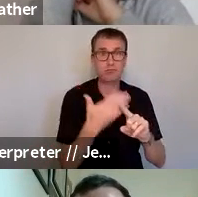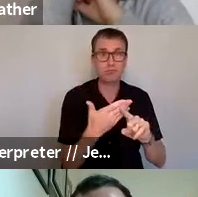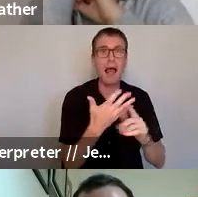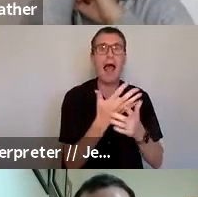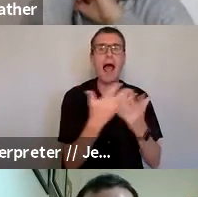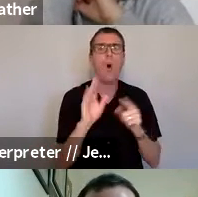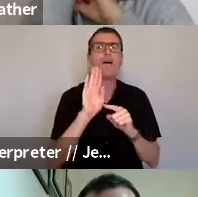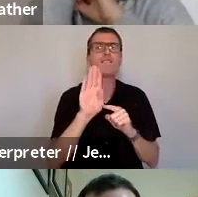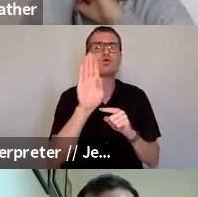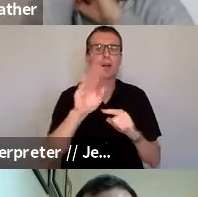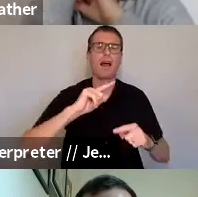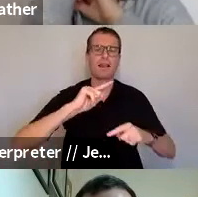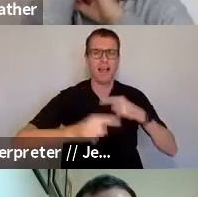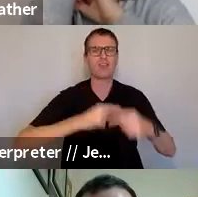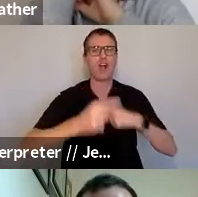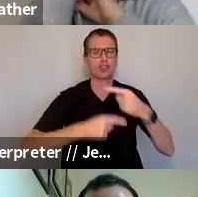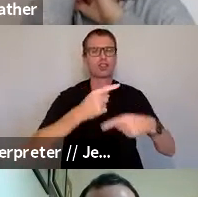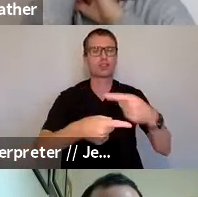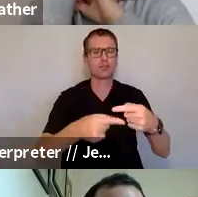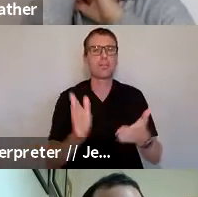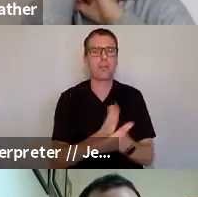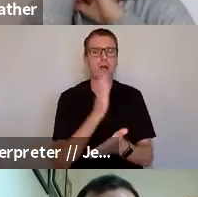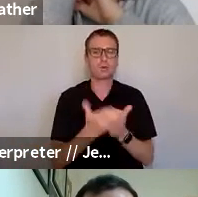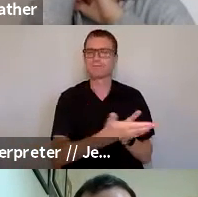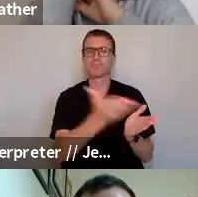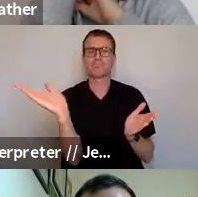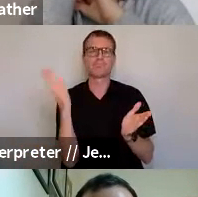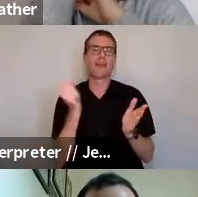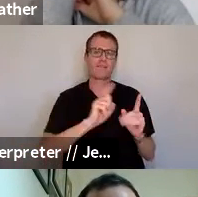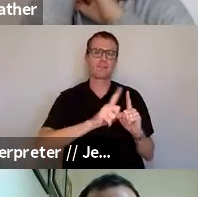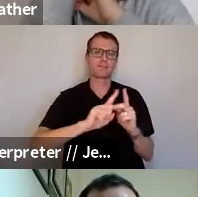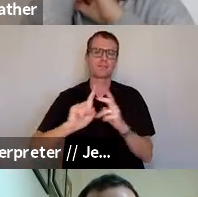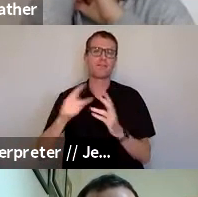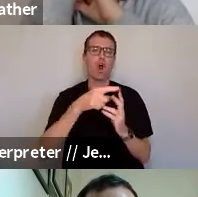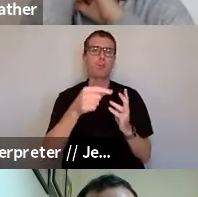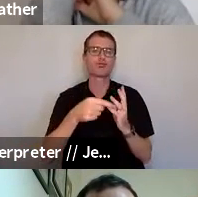can we keep making sure that people have access in lots of different ways?